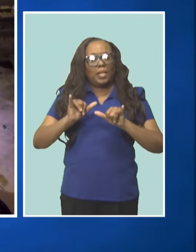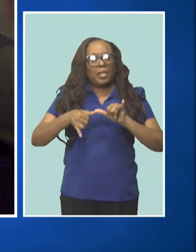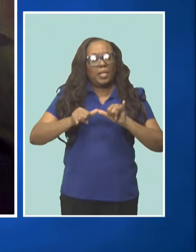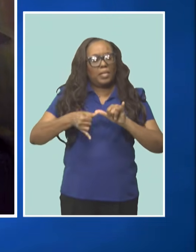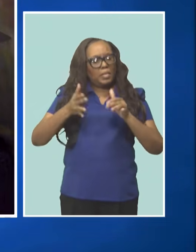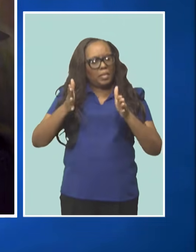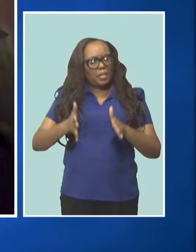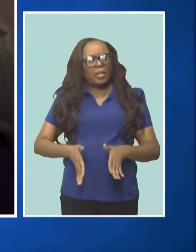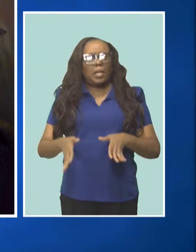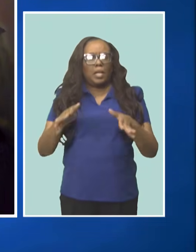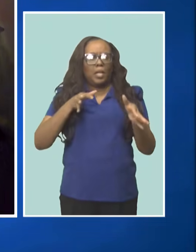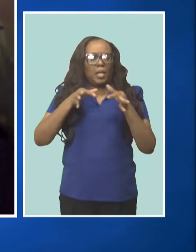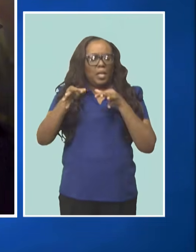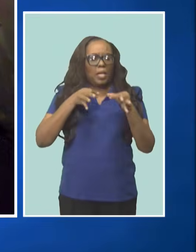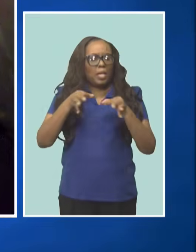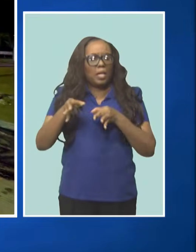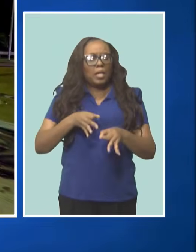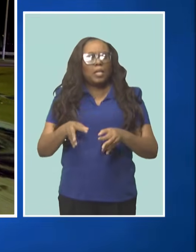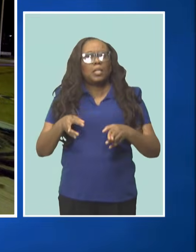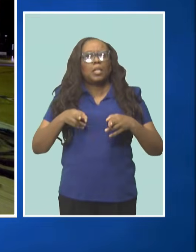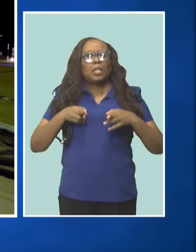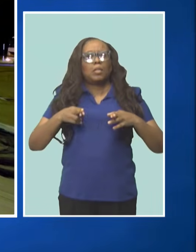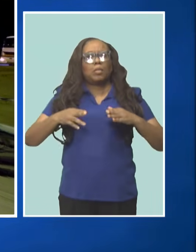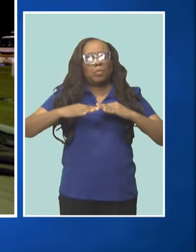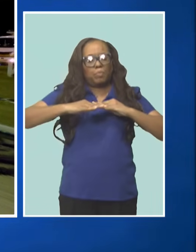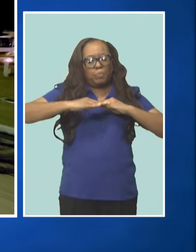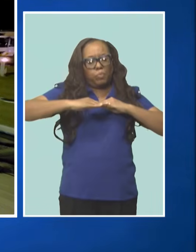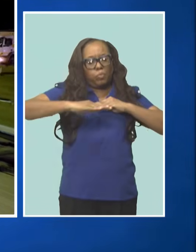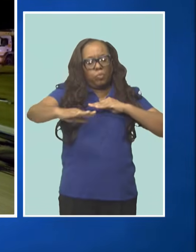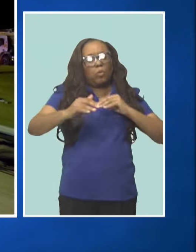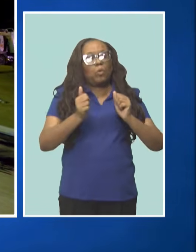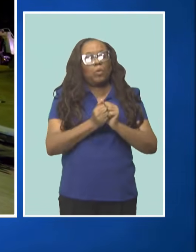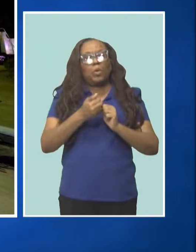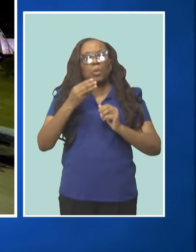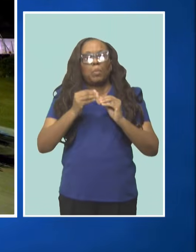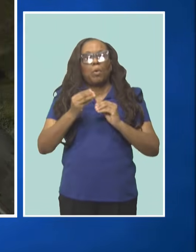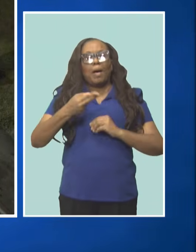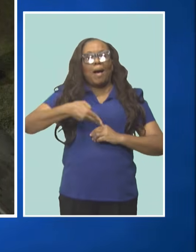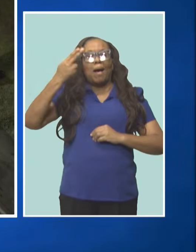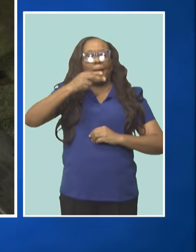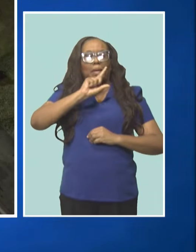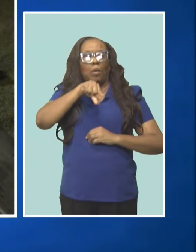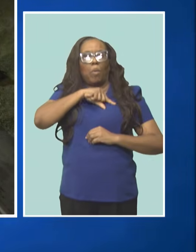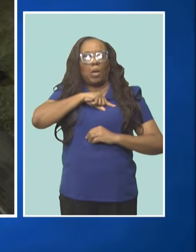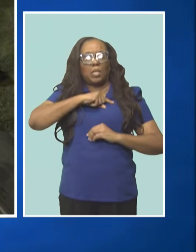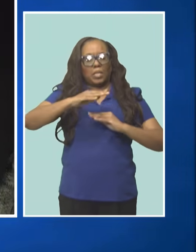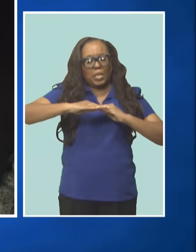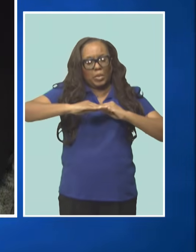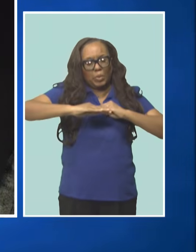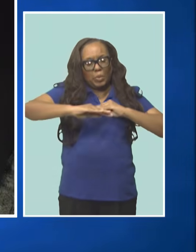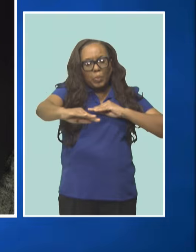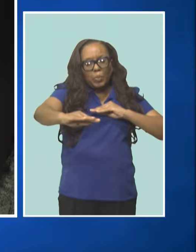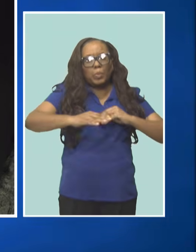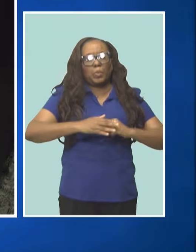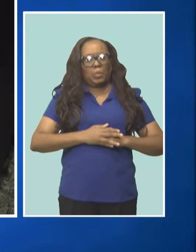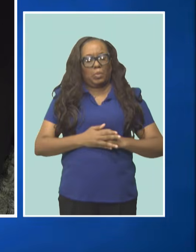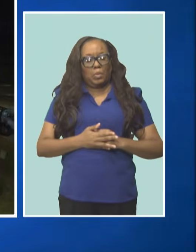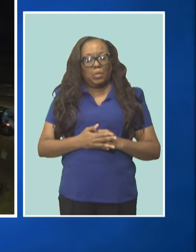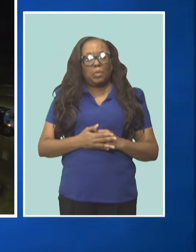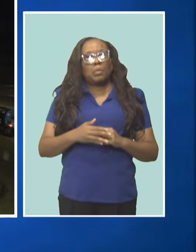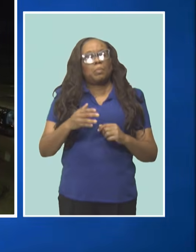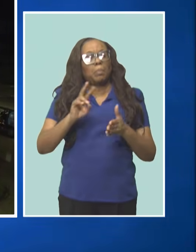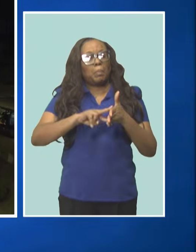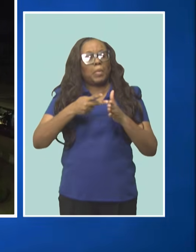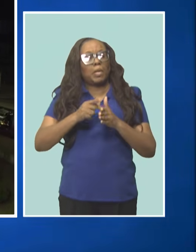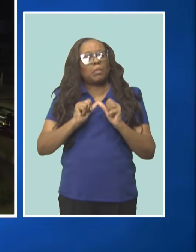Cumberbatch, explains the roads are being paved with higher quality materials that should help maintain their longevity. Major highways